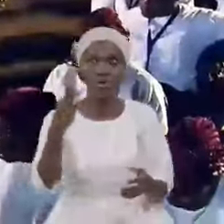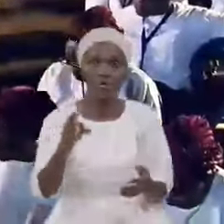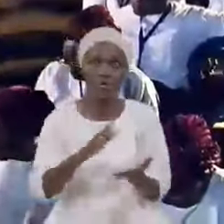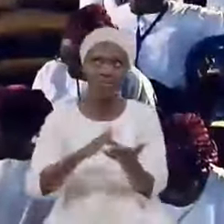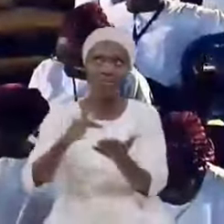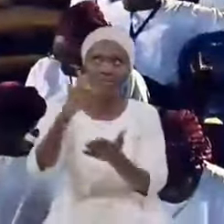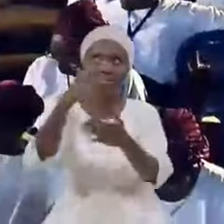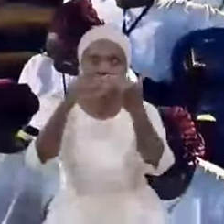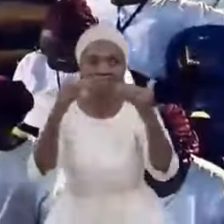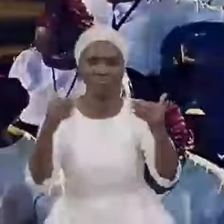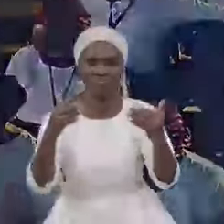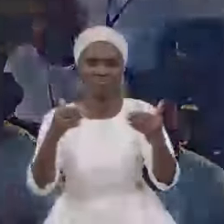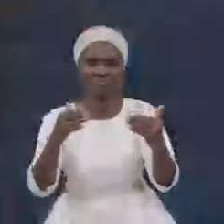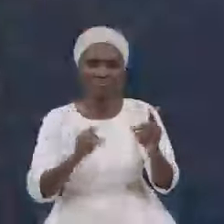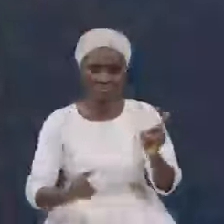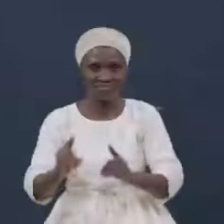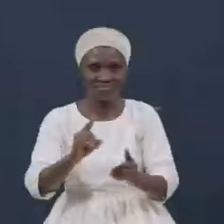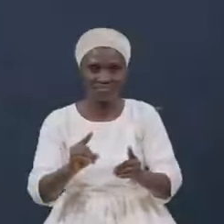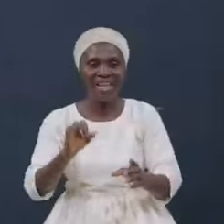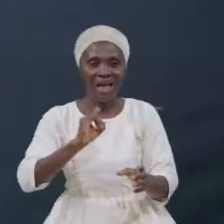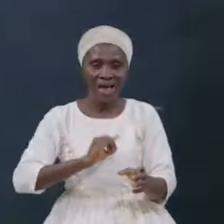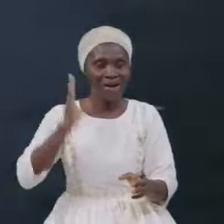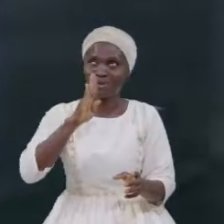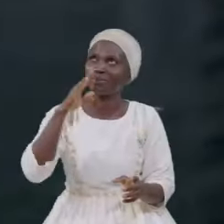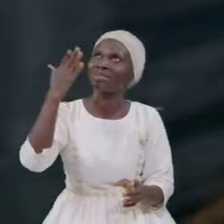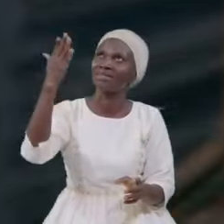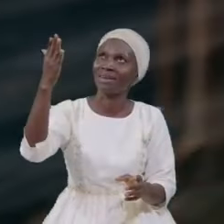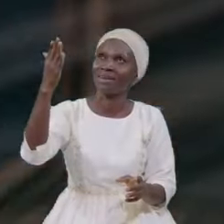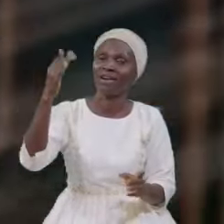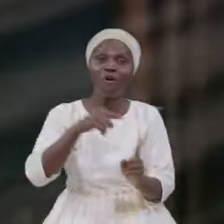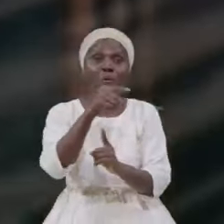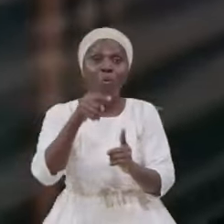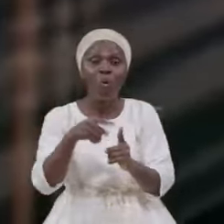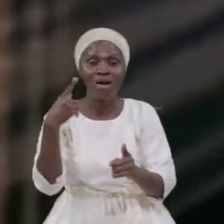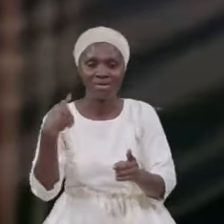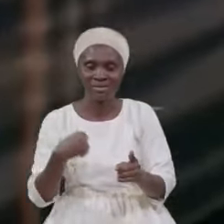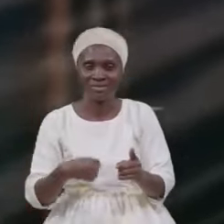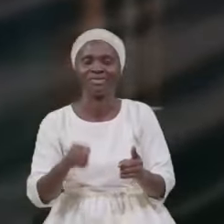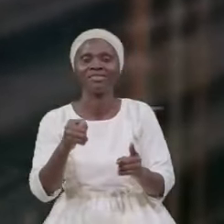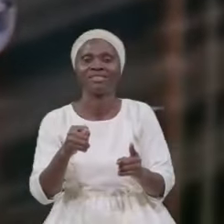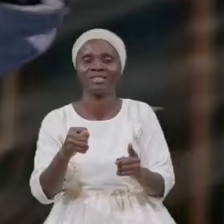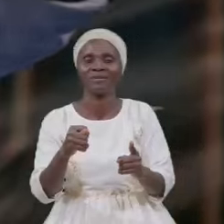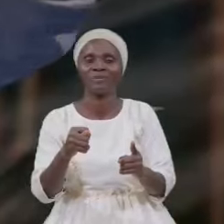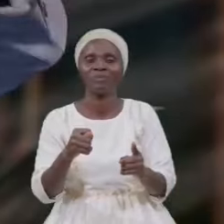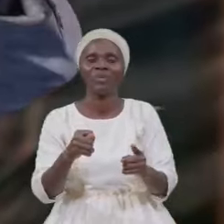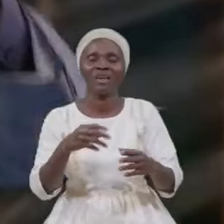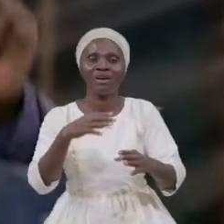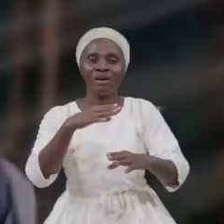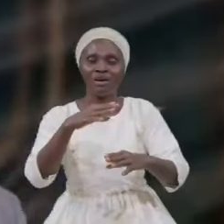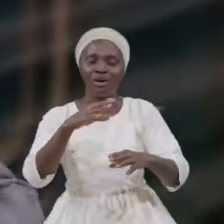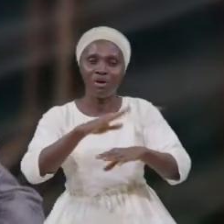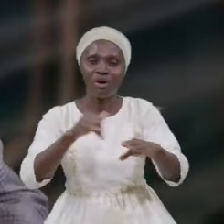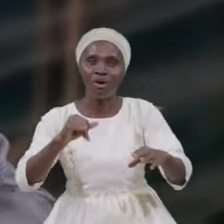up yonder. When the roll is called up yonder, by the grace of God, you'll be there